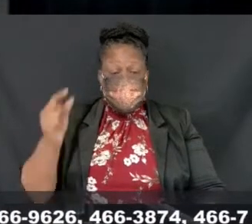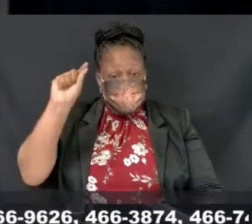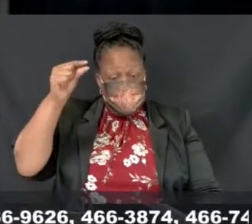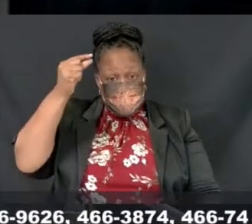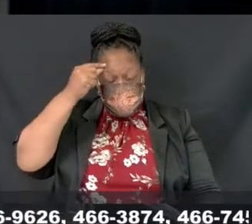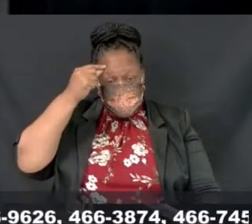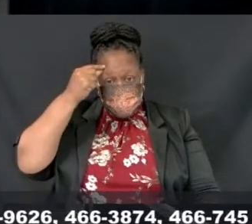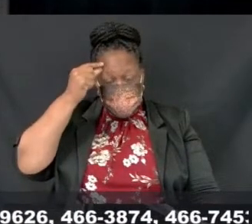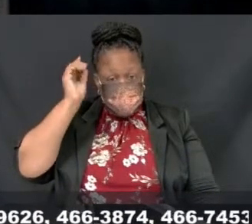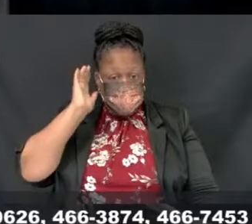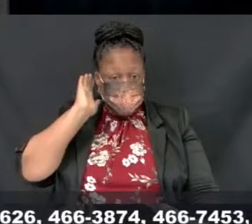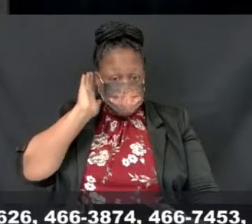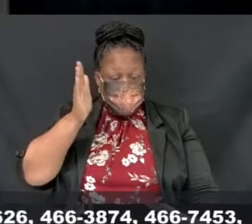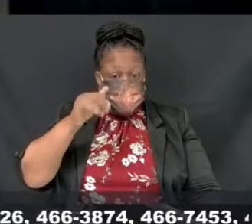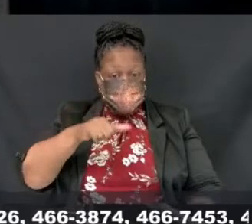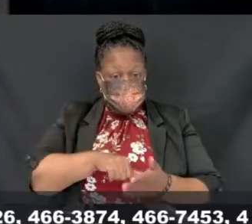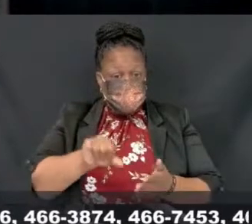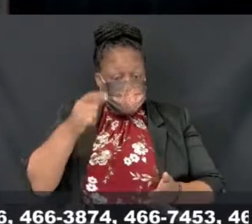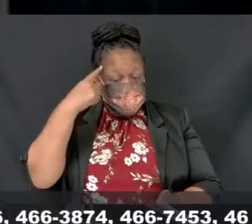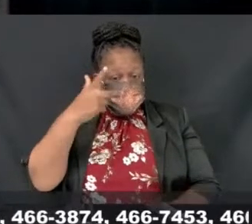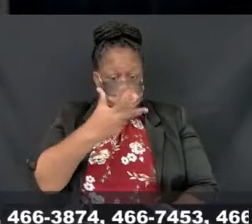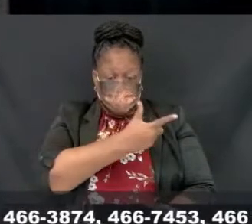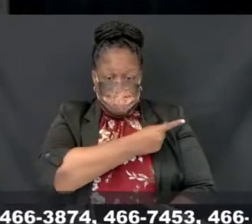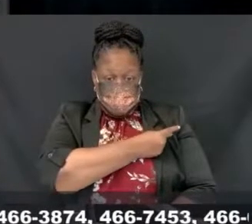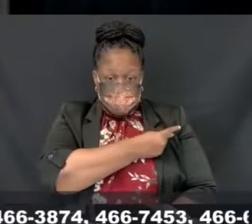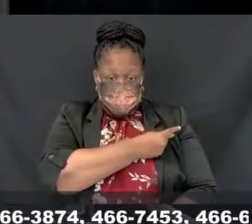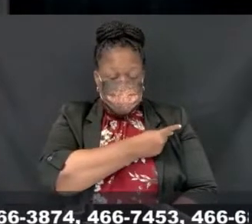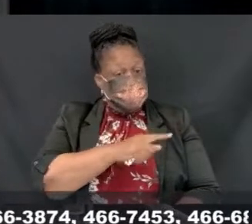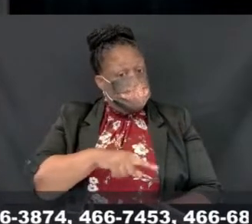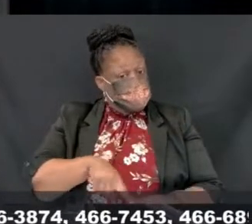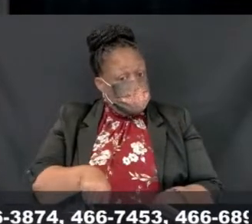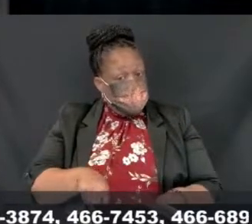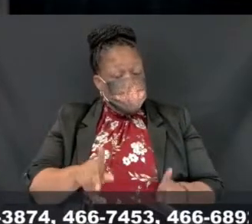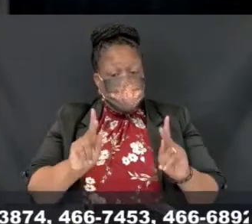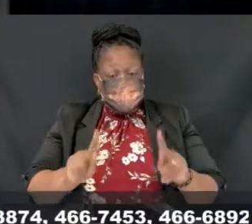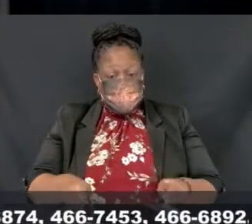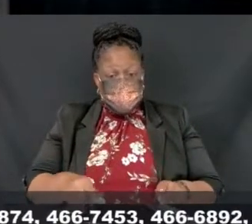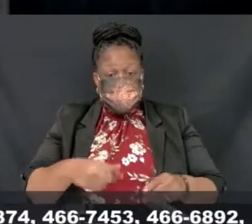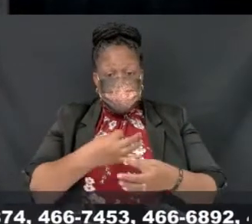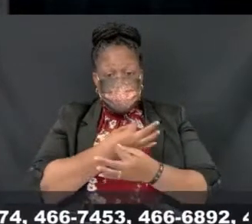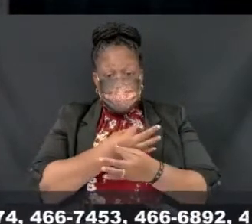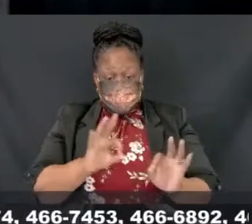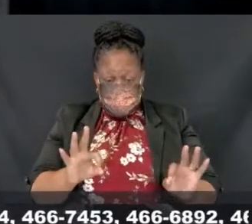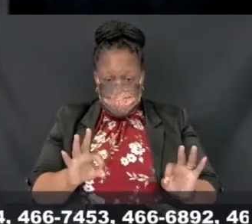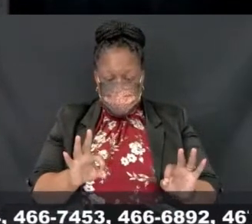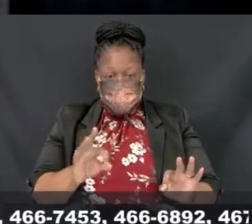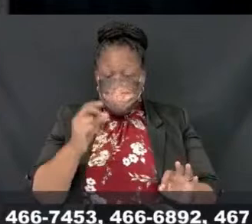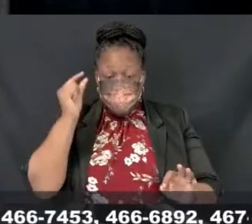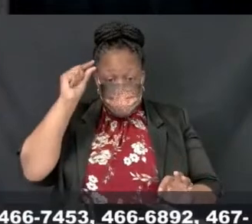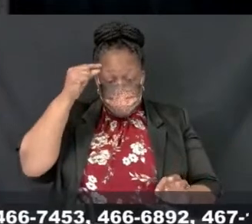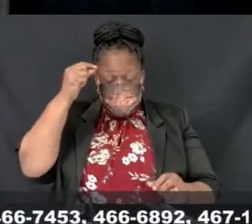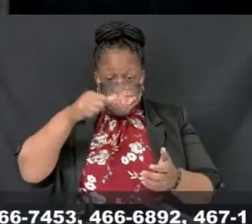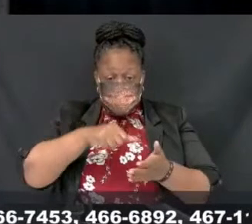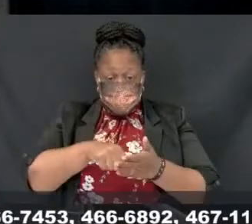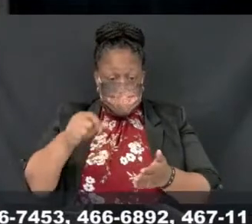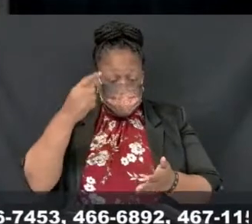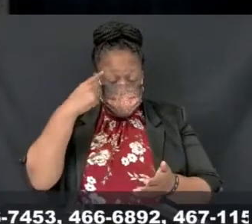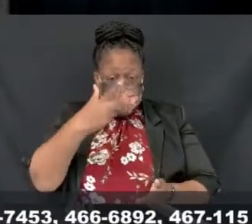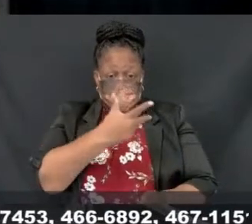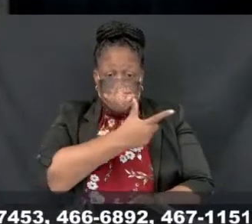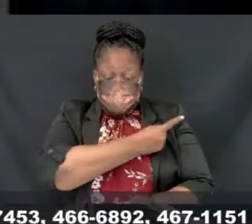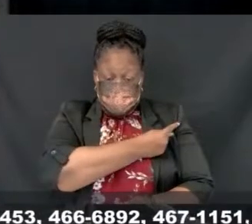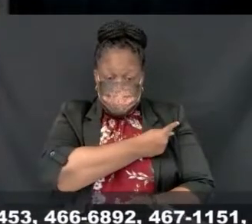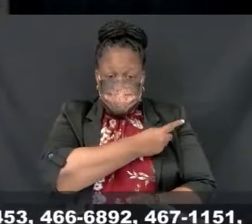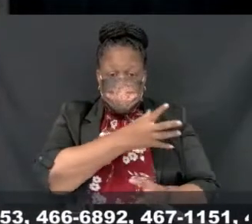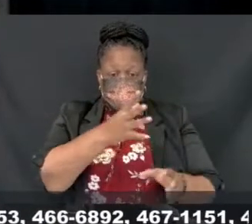of the Federation or to anyone living here, it is free. And that's why for the last year plus, we've been encouraging you to